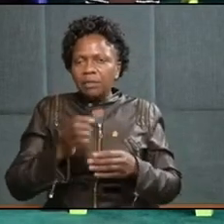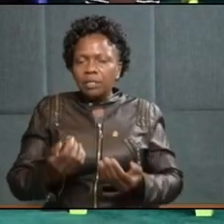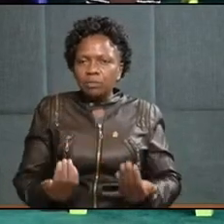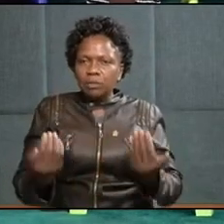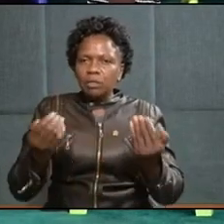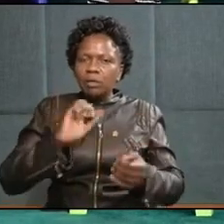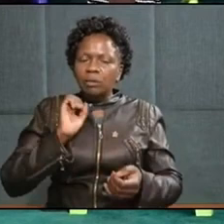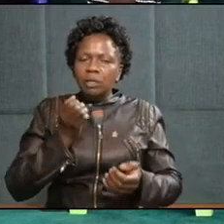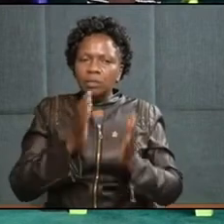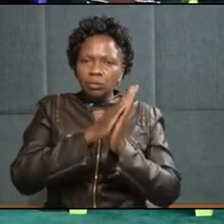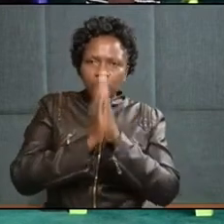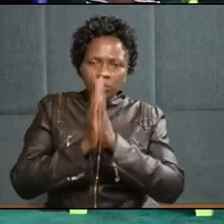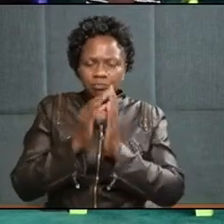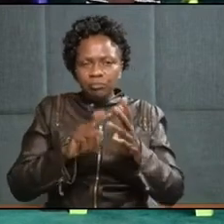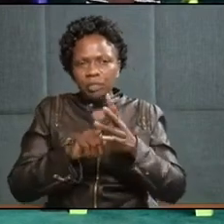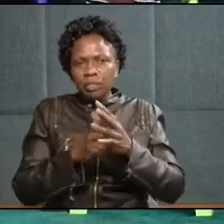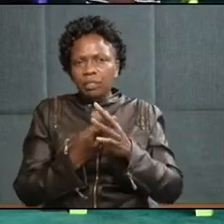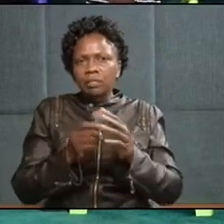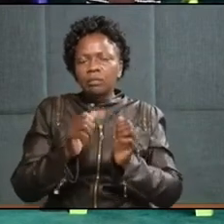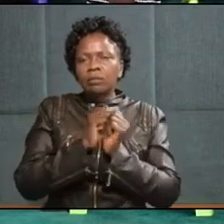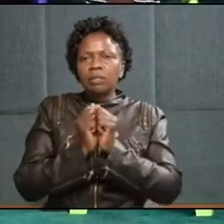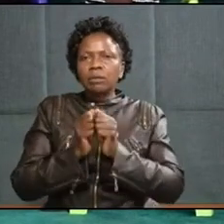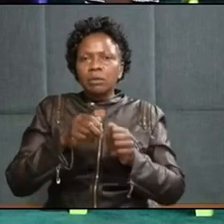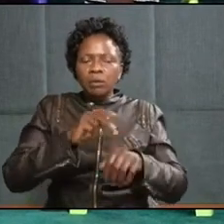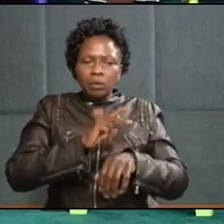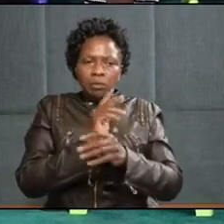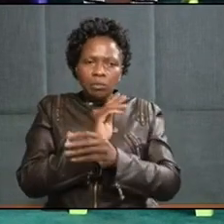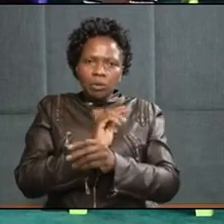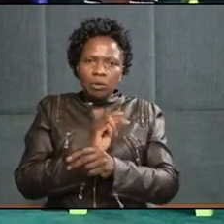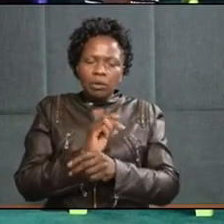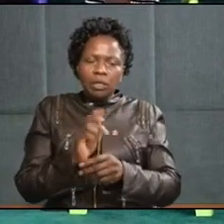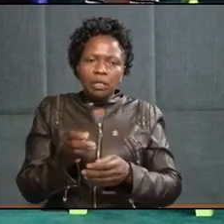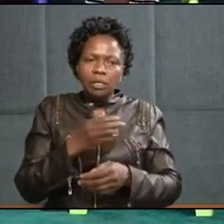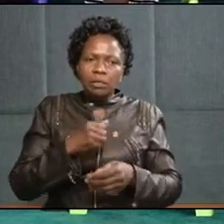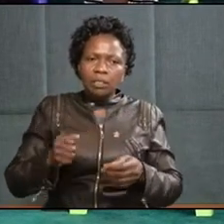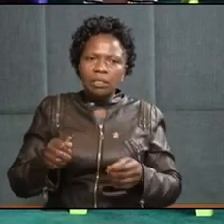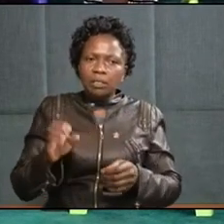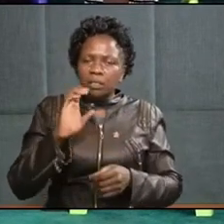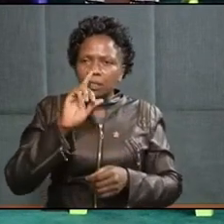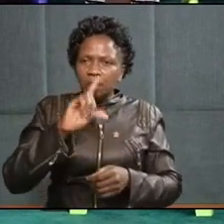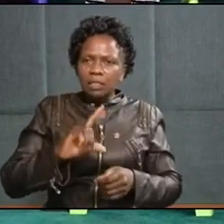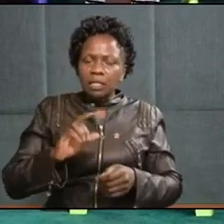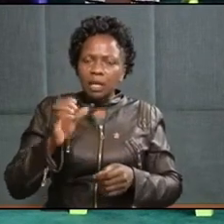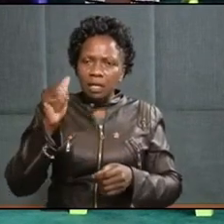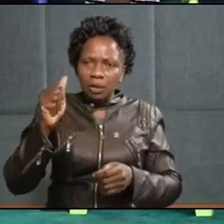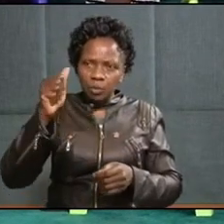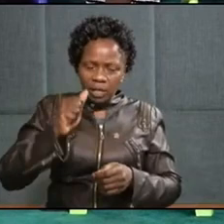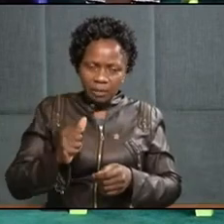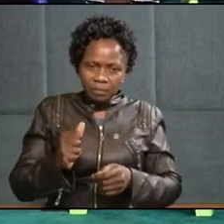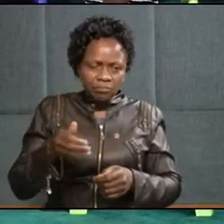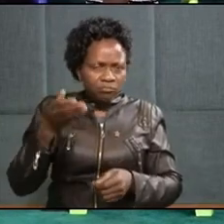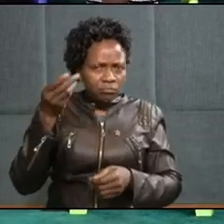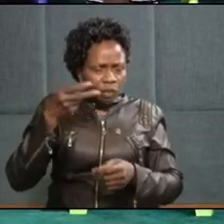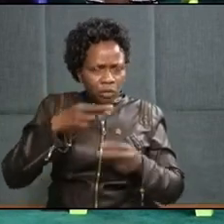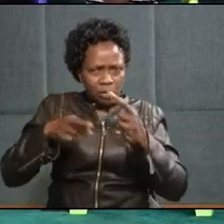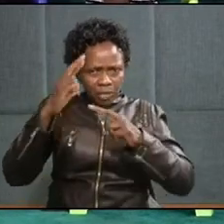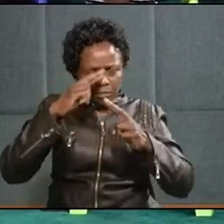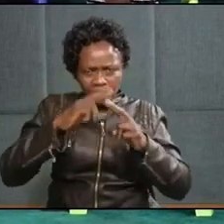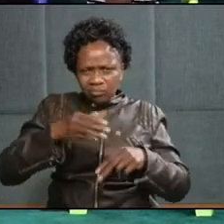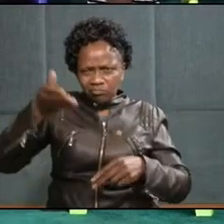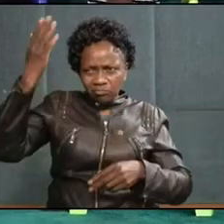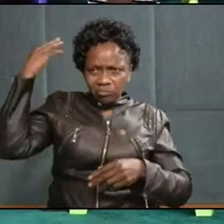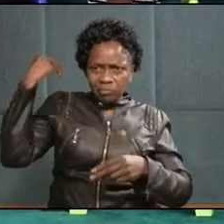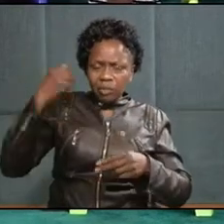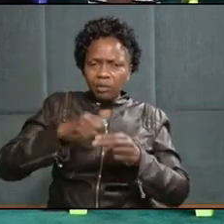children, our story begins with Paul together with Priscilla and Aquila. If you remember, children, Priscilla